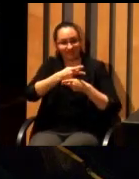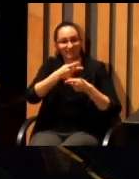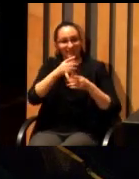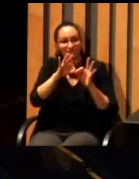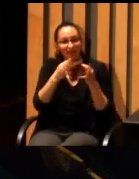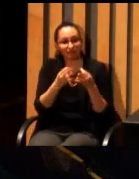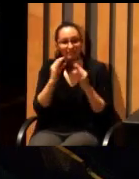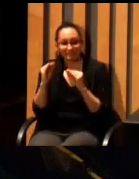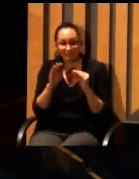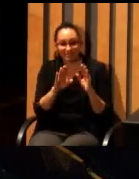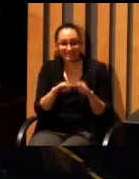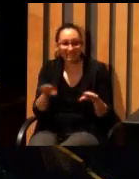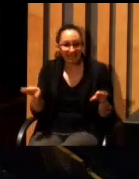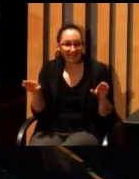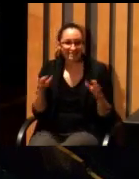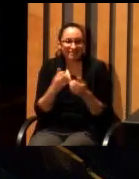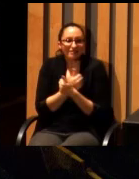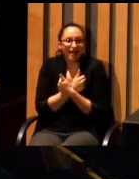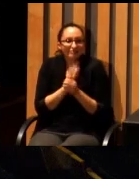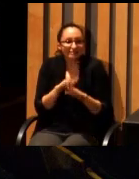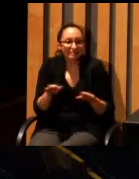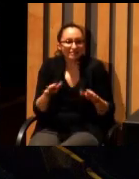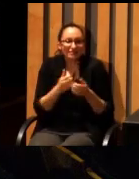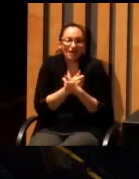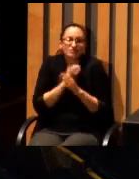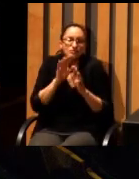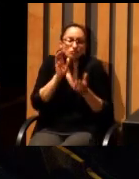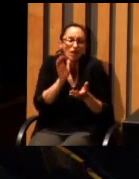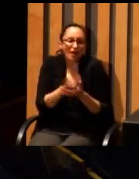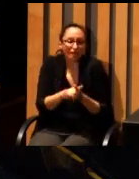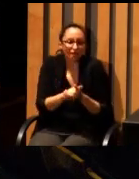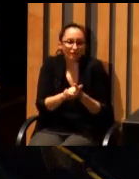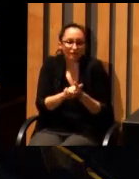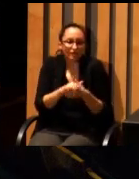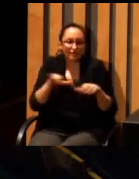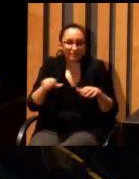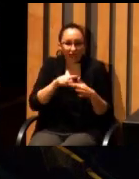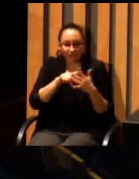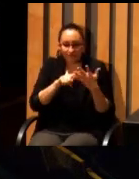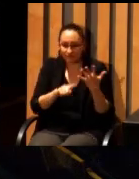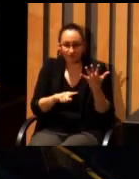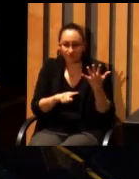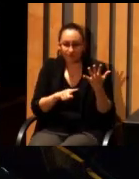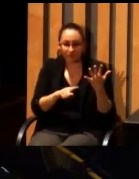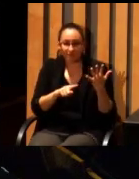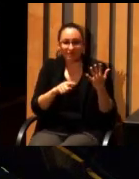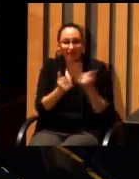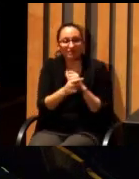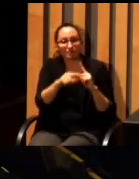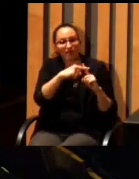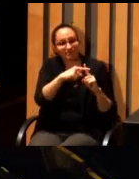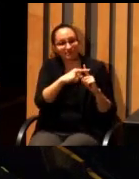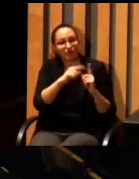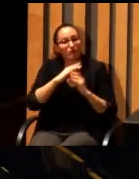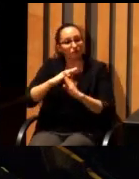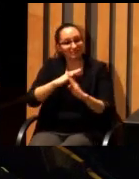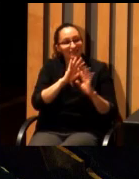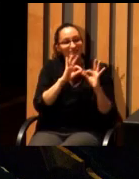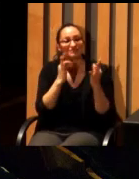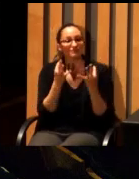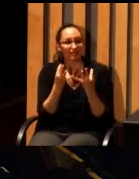teaches his kids, loves his wife, does all that stuff, and protects his